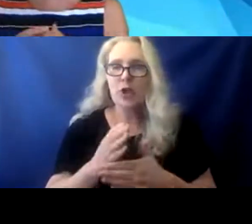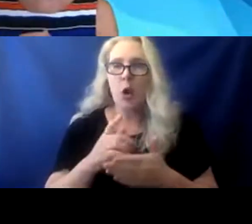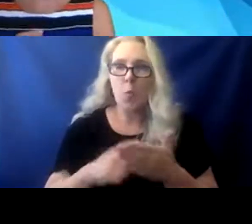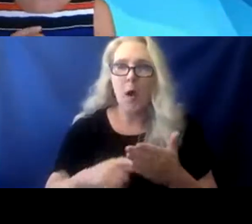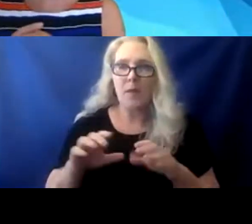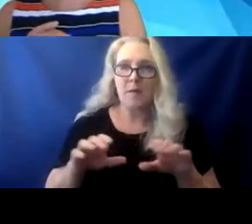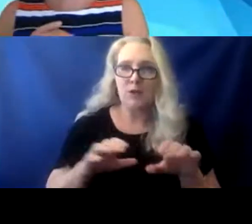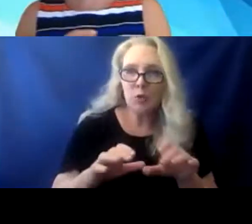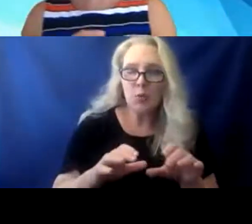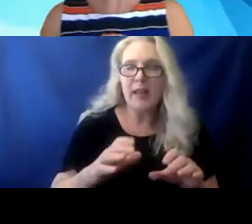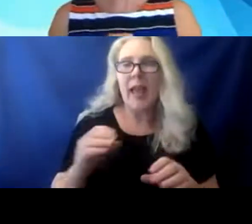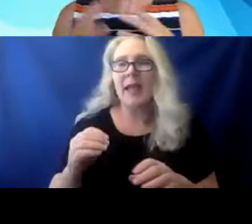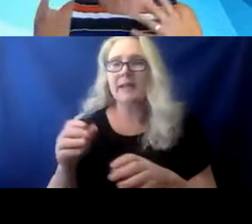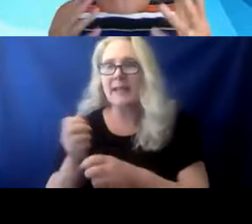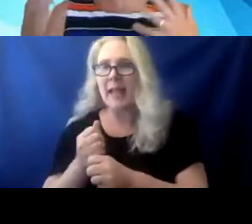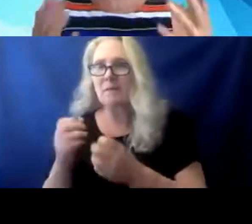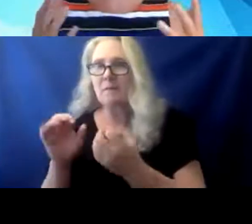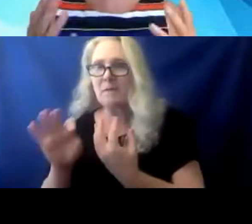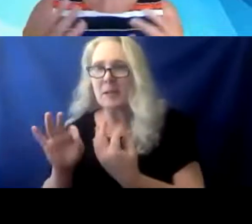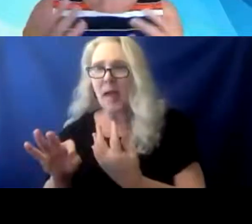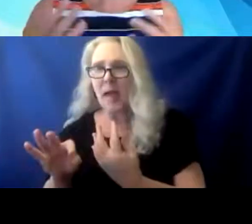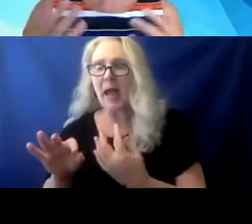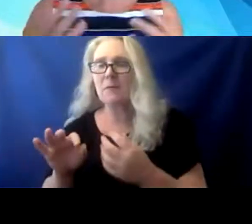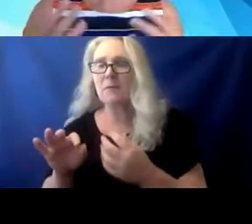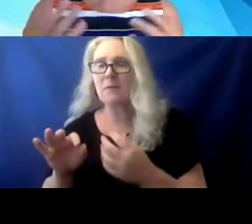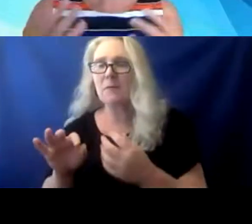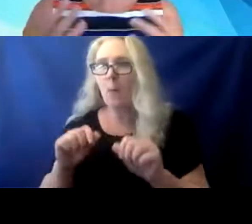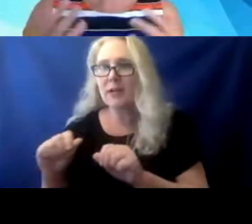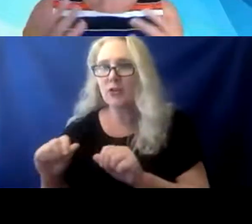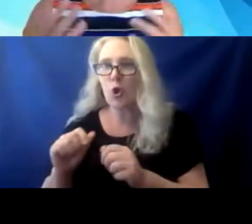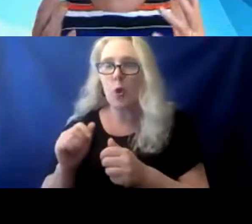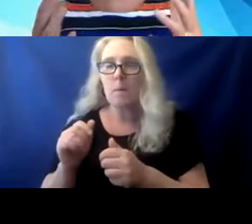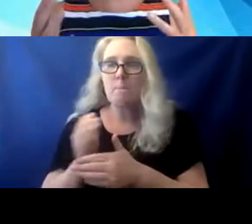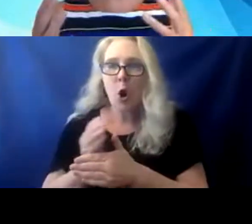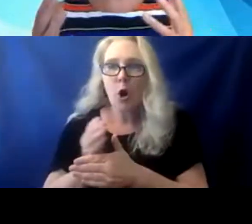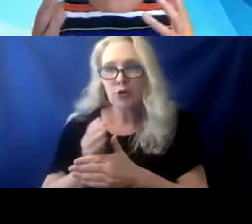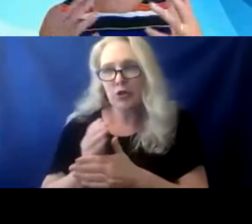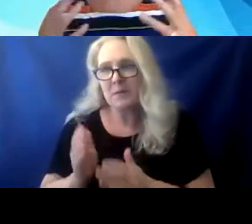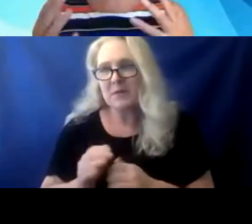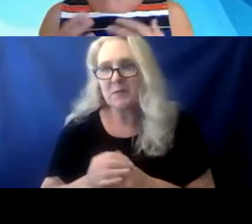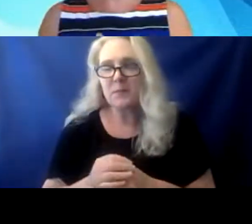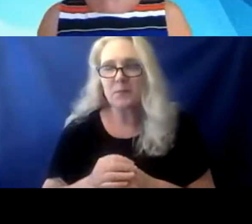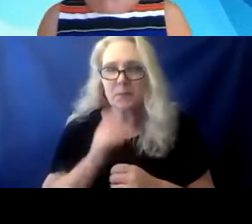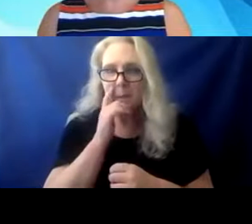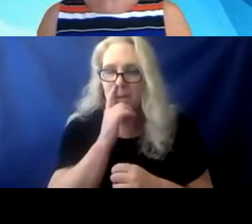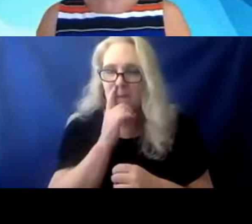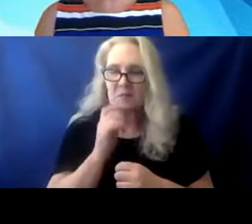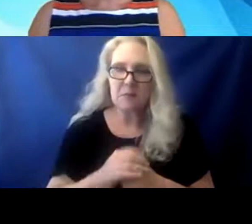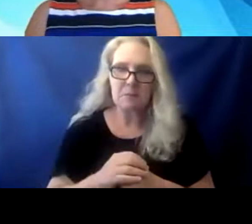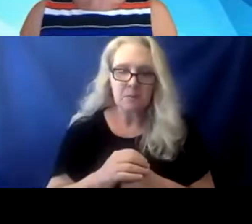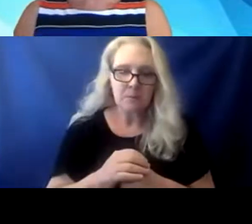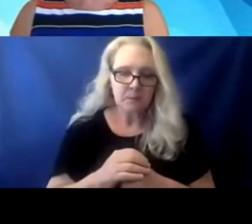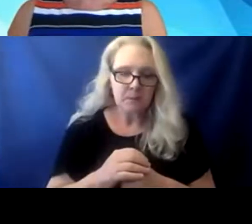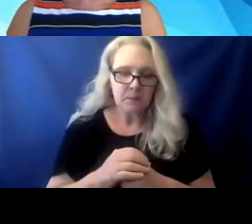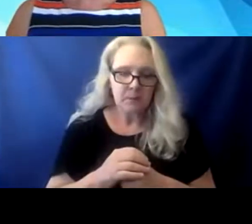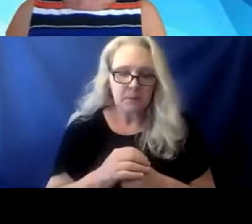feedback on potential and partnerships, so that we're all in our appropriate, feeding the appetite, but doing so appropriately. And